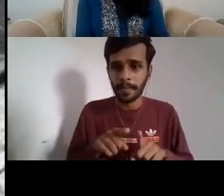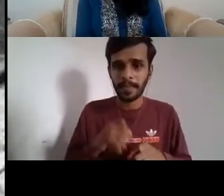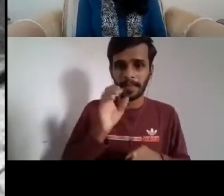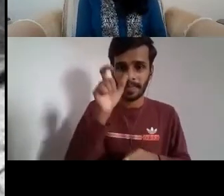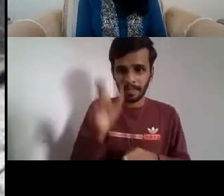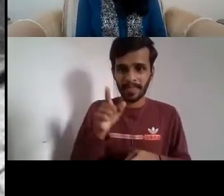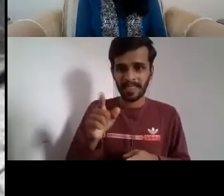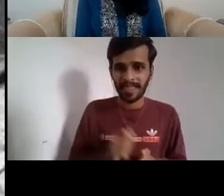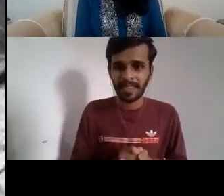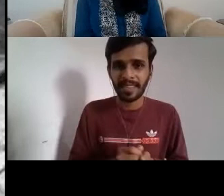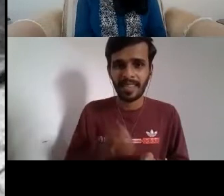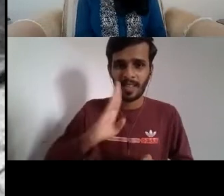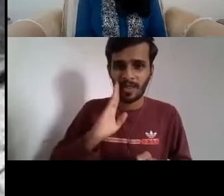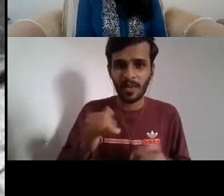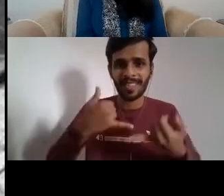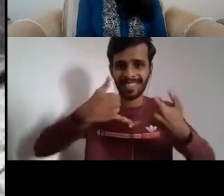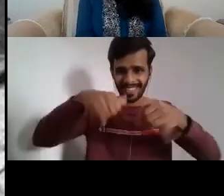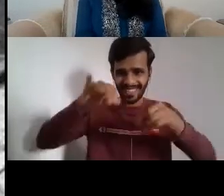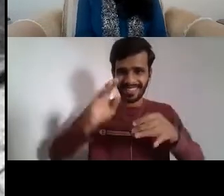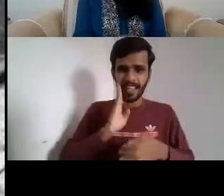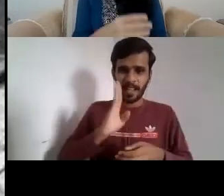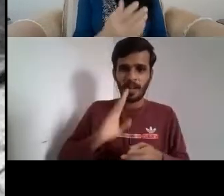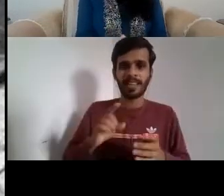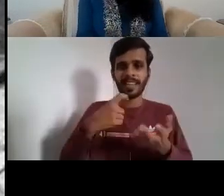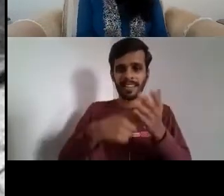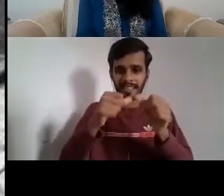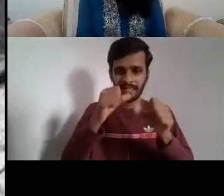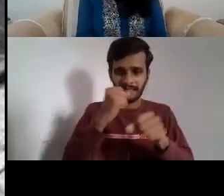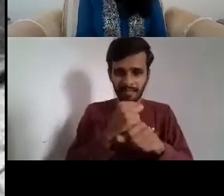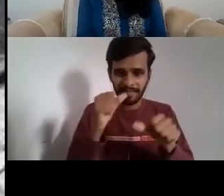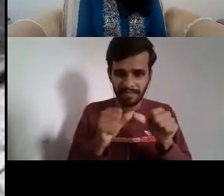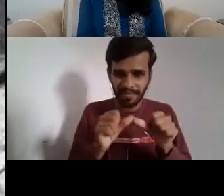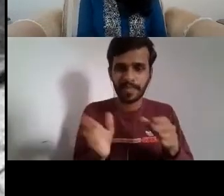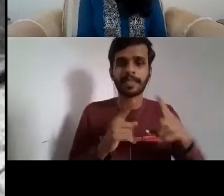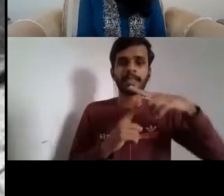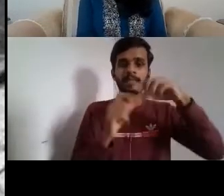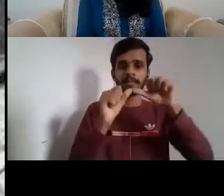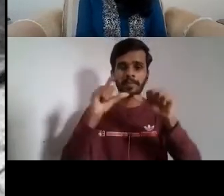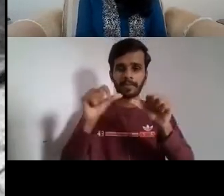talas. For Ravi Shankar, it was a doorway to Western audience.